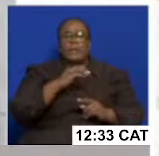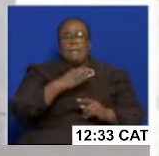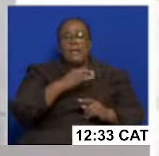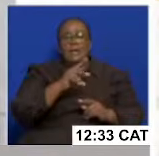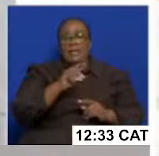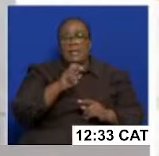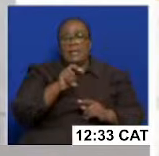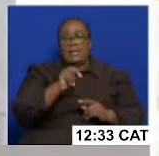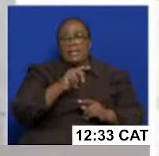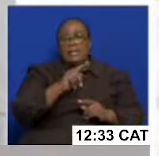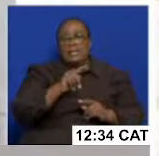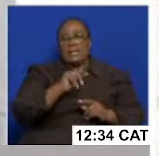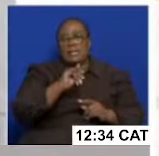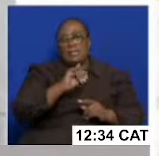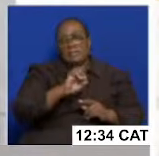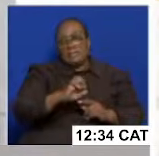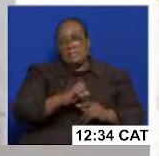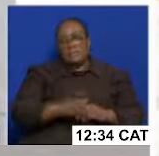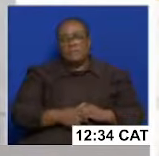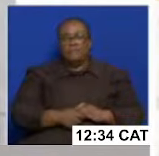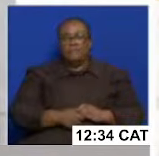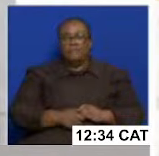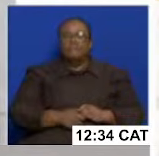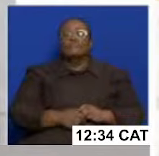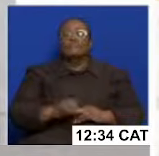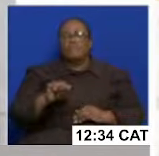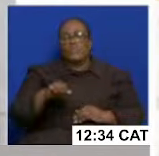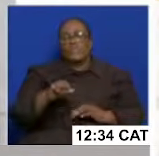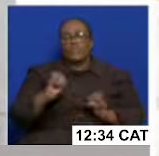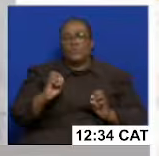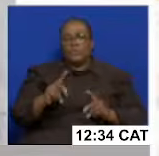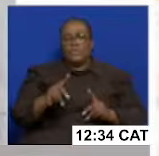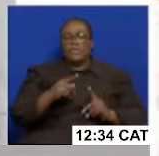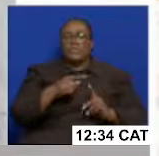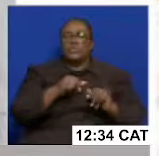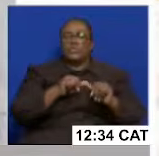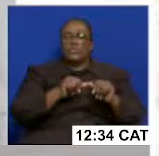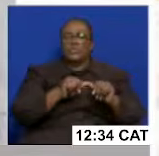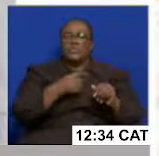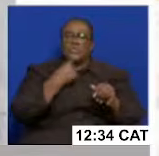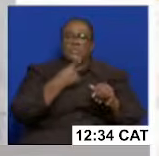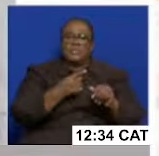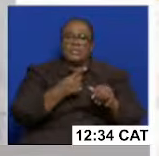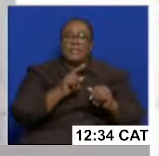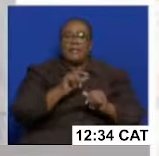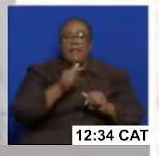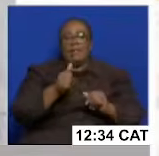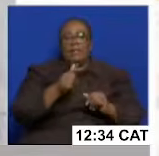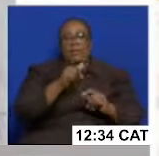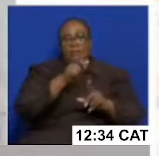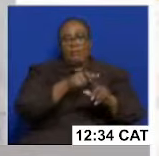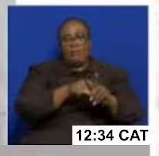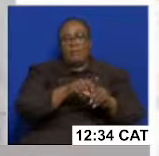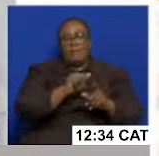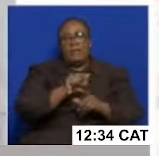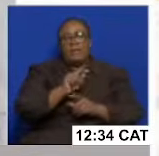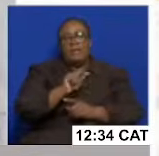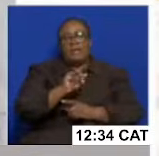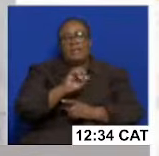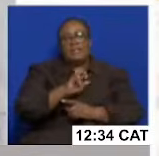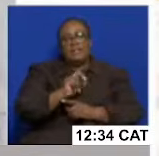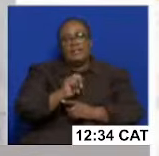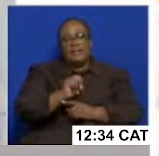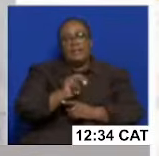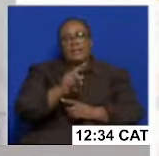McKenzie. Yes. Thank you. She continues on to say, and the other guy, Etienne, he is thinking about ending his